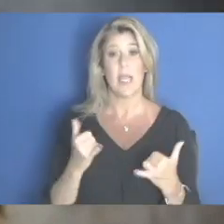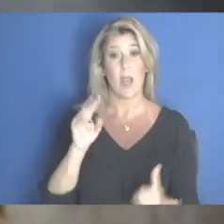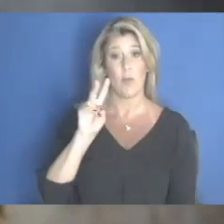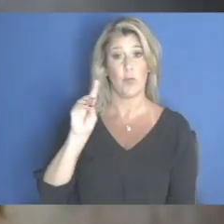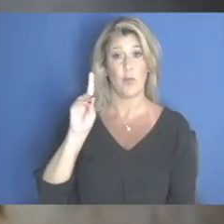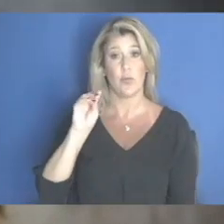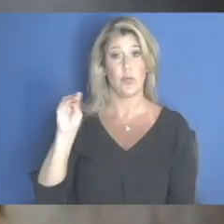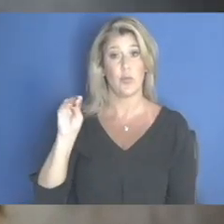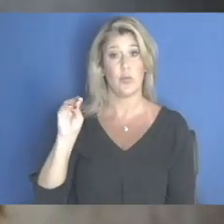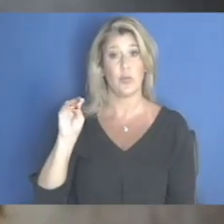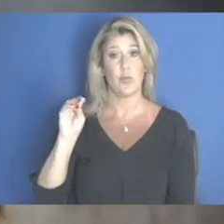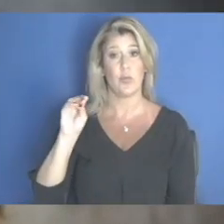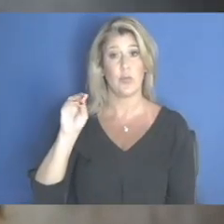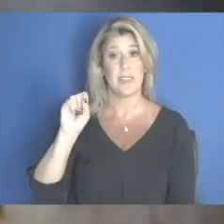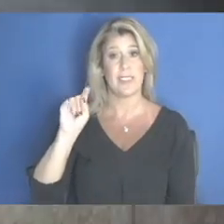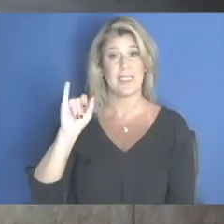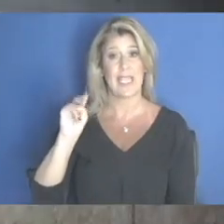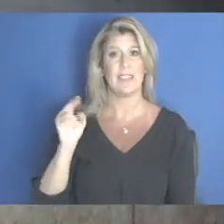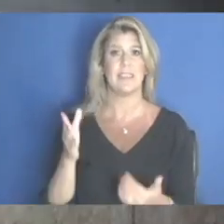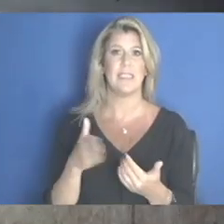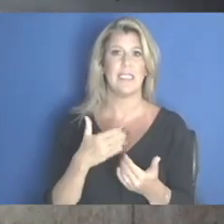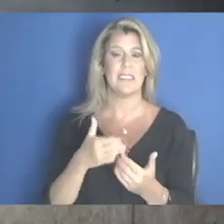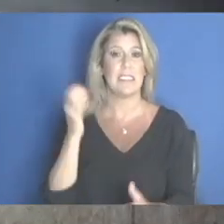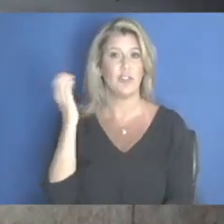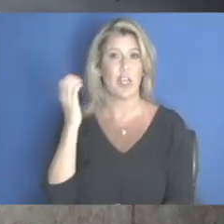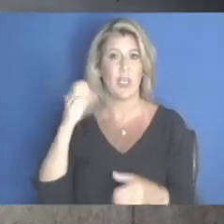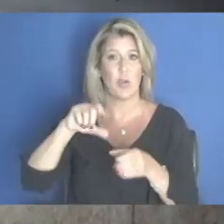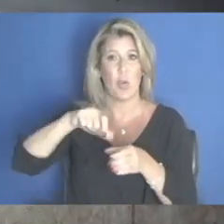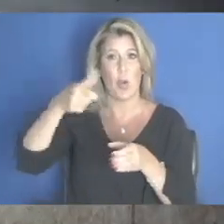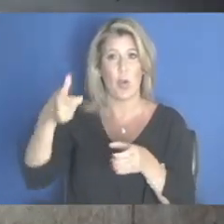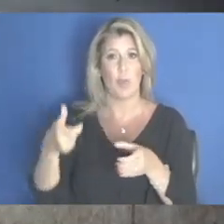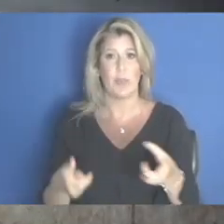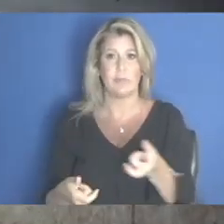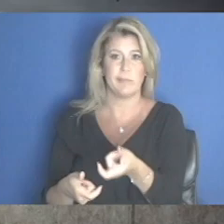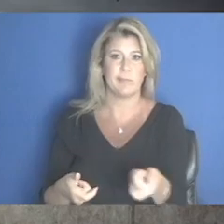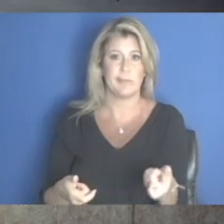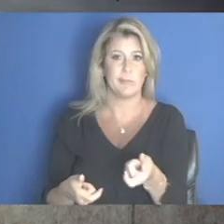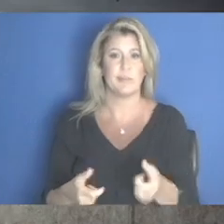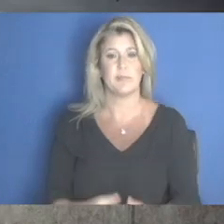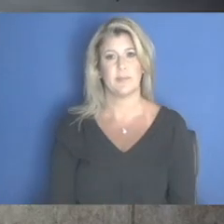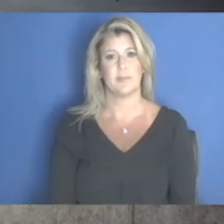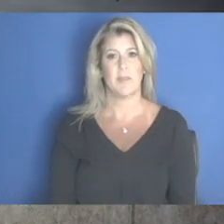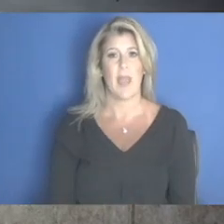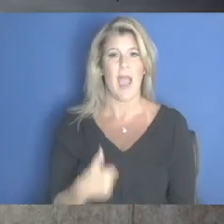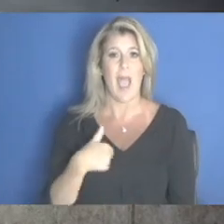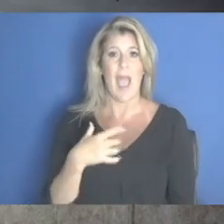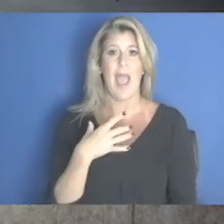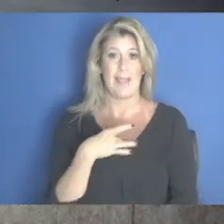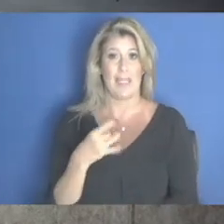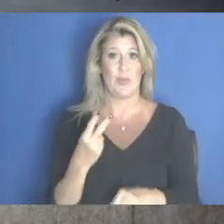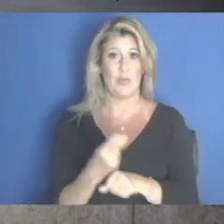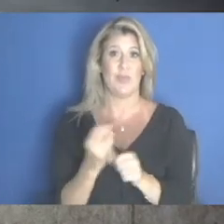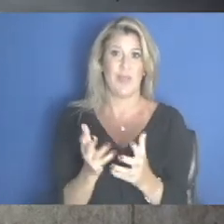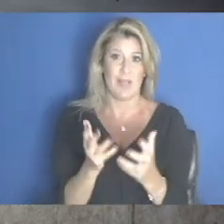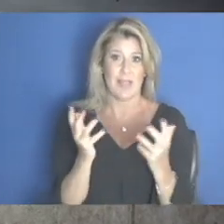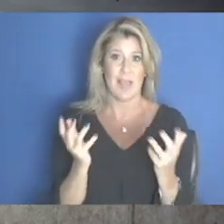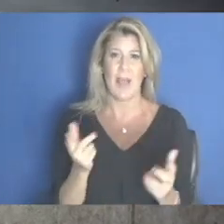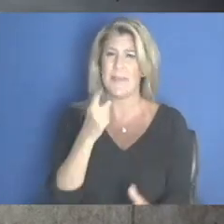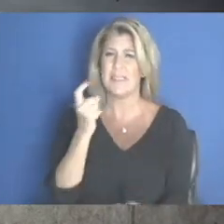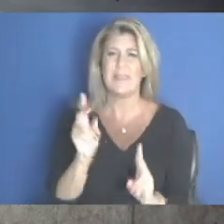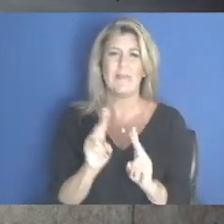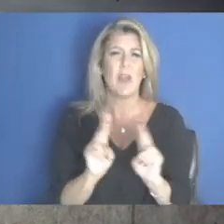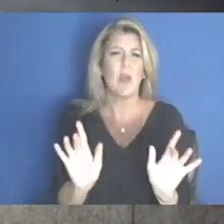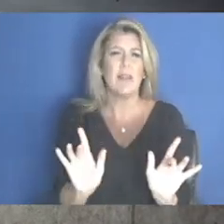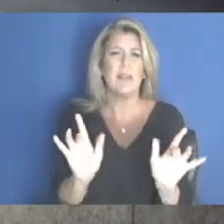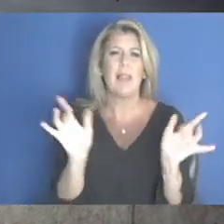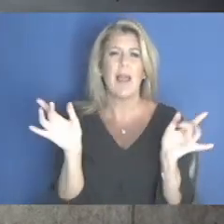Voodoo gel stain is super easy. You shake it, open it and squirt it. I like to use a lot of it because